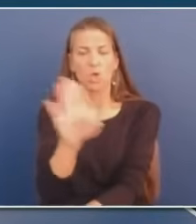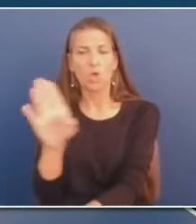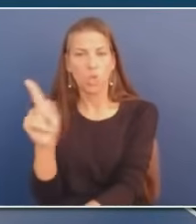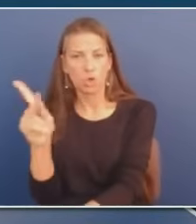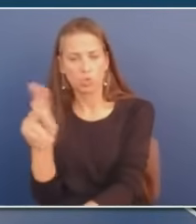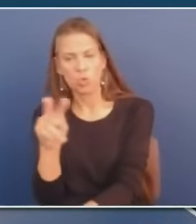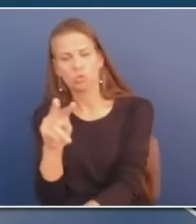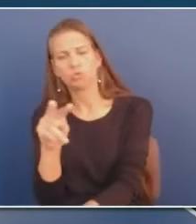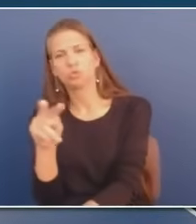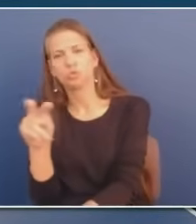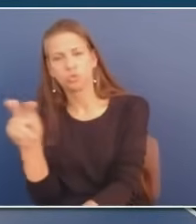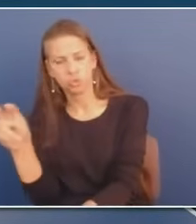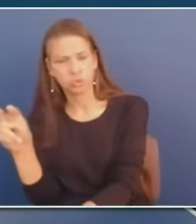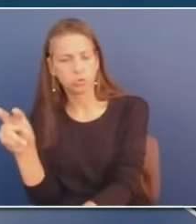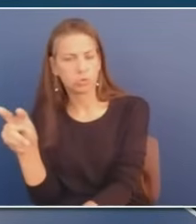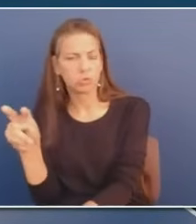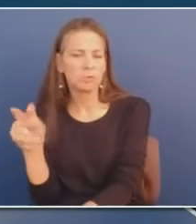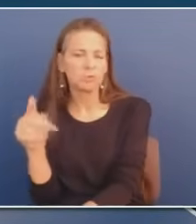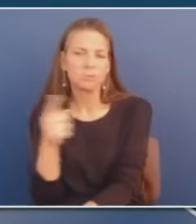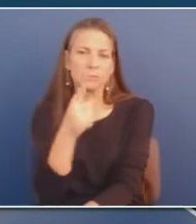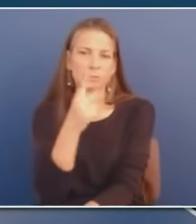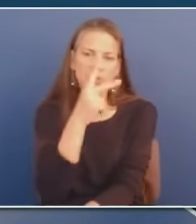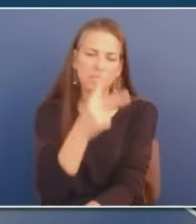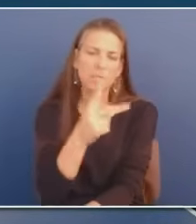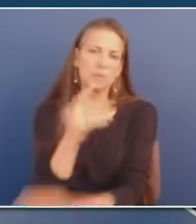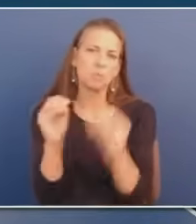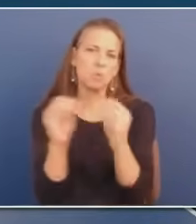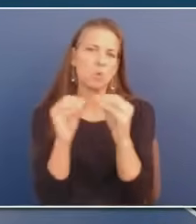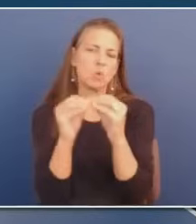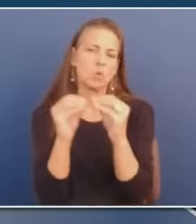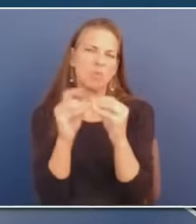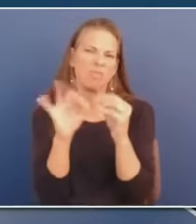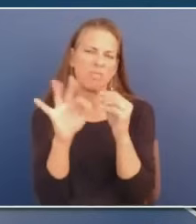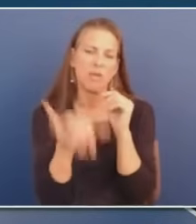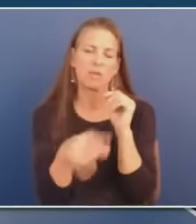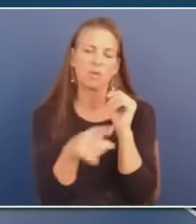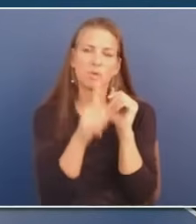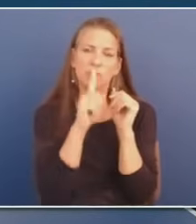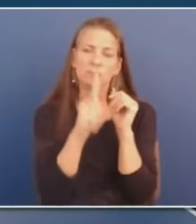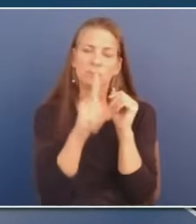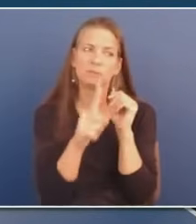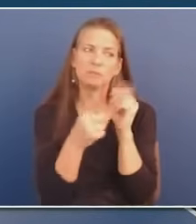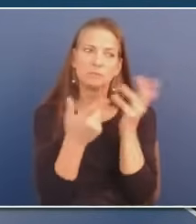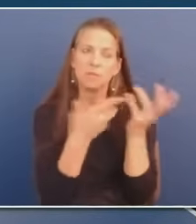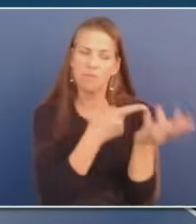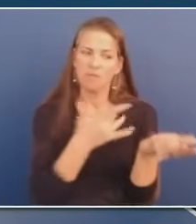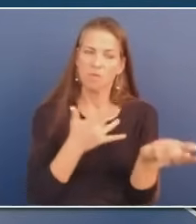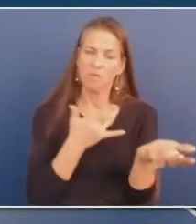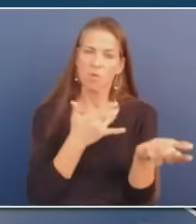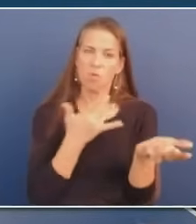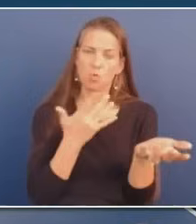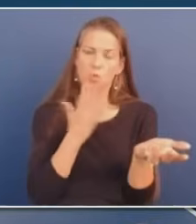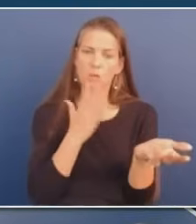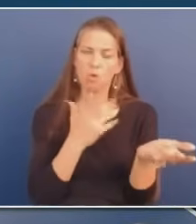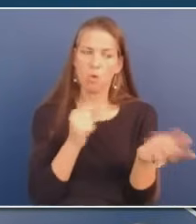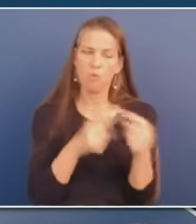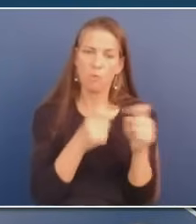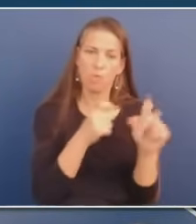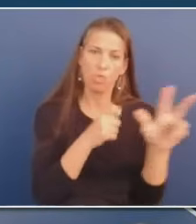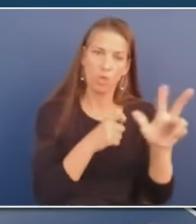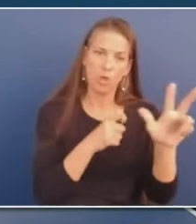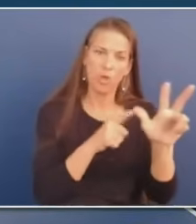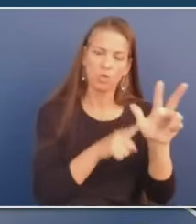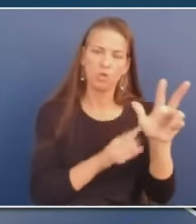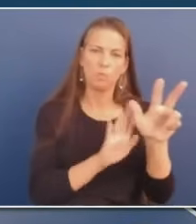morning when we could see more of that. There is a belief that we may move from a 3 to even a